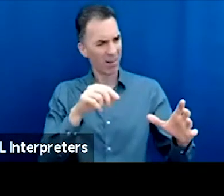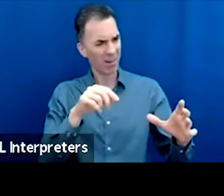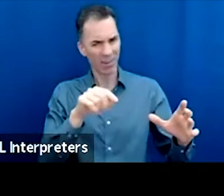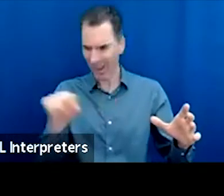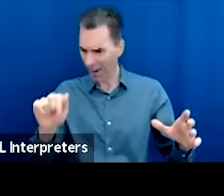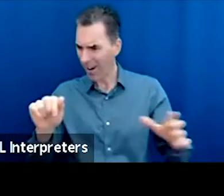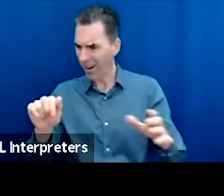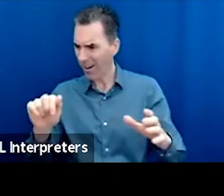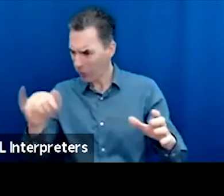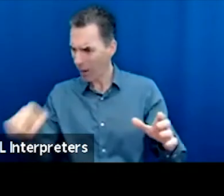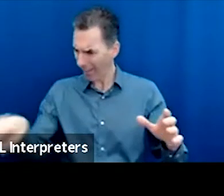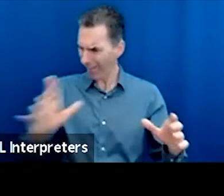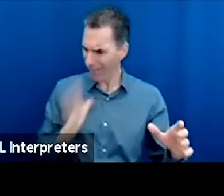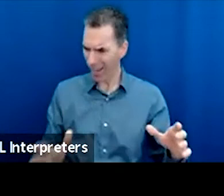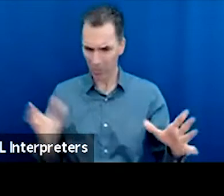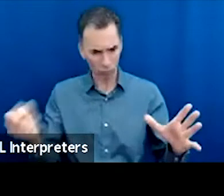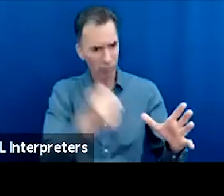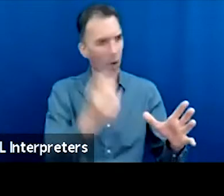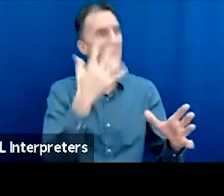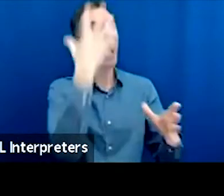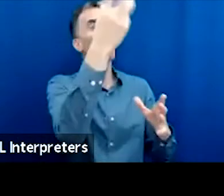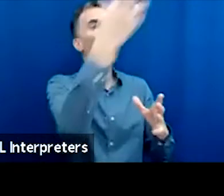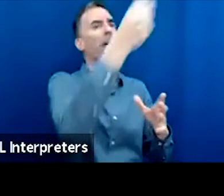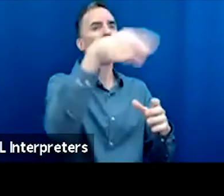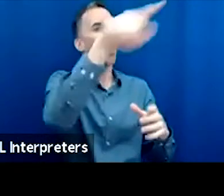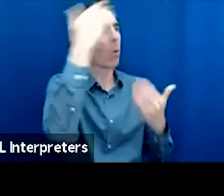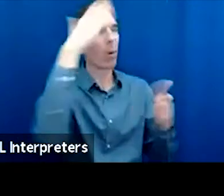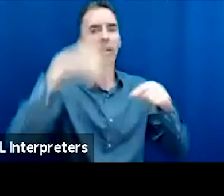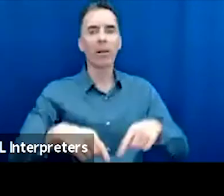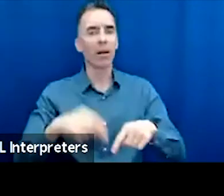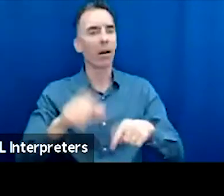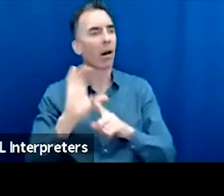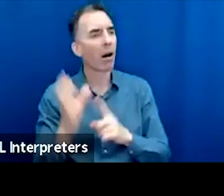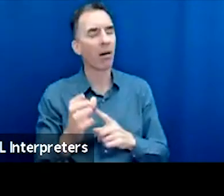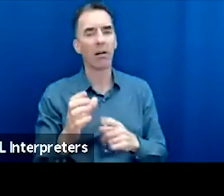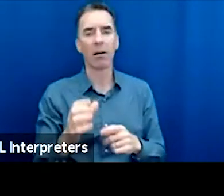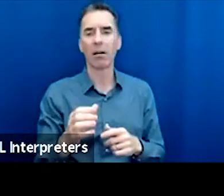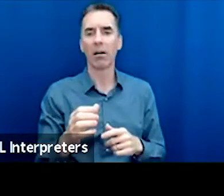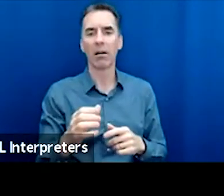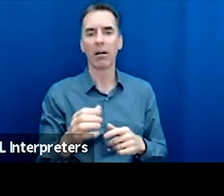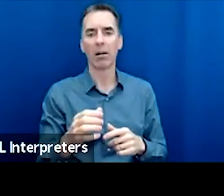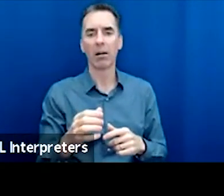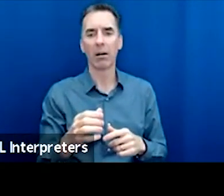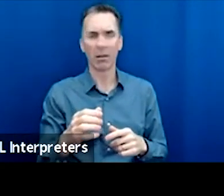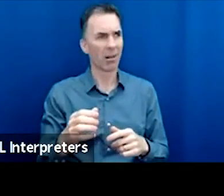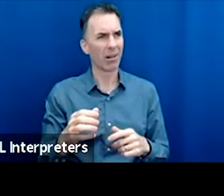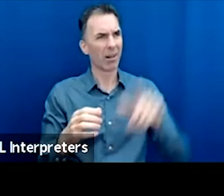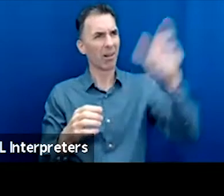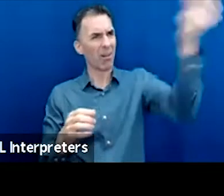from the outside that don't know our culture. Mhm. They're going to move to Fresno for a job that somebody has essentially been doing